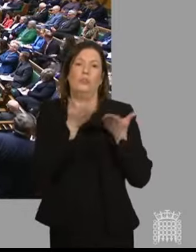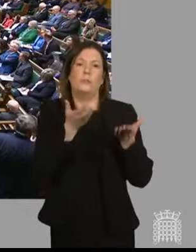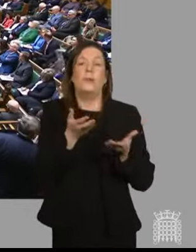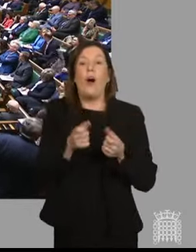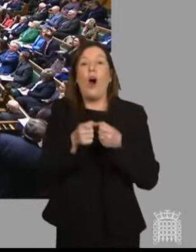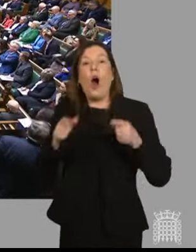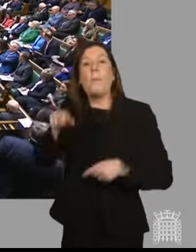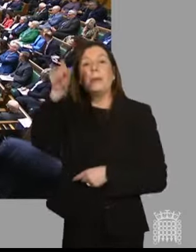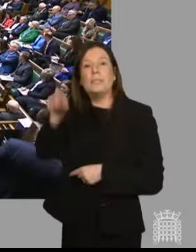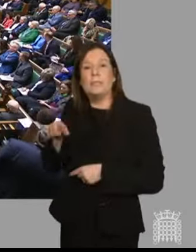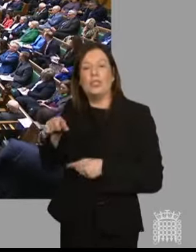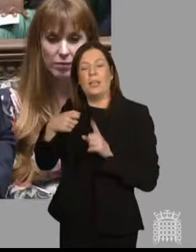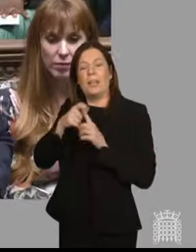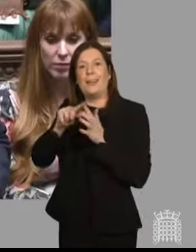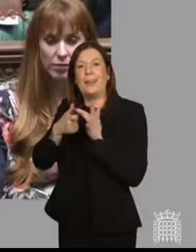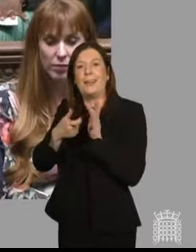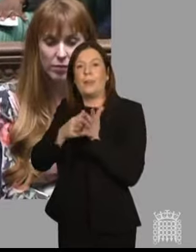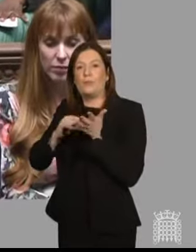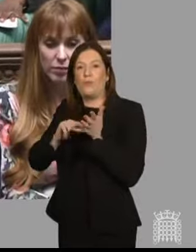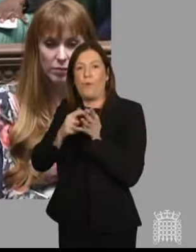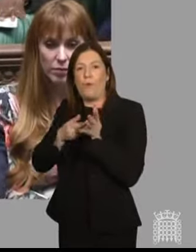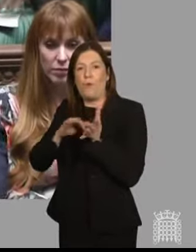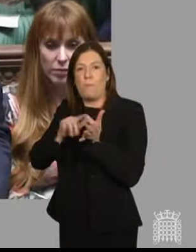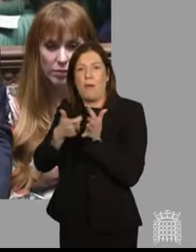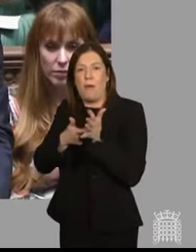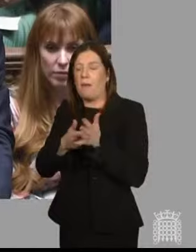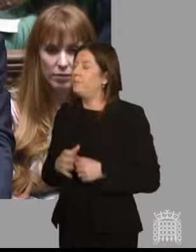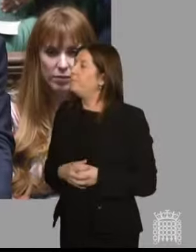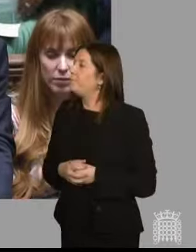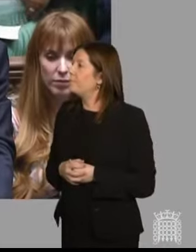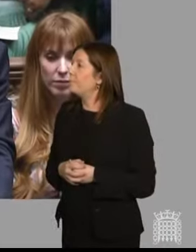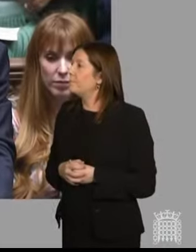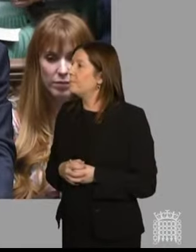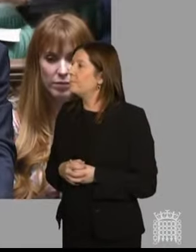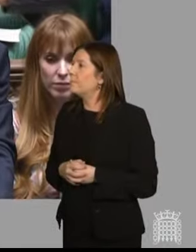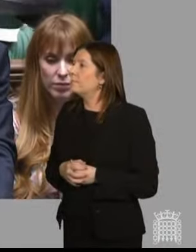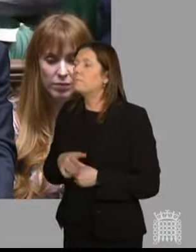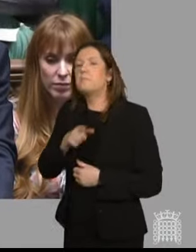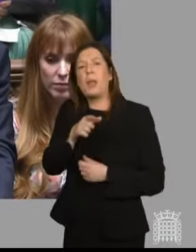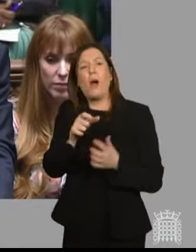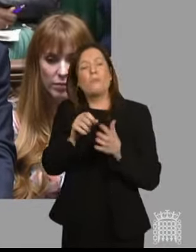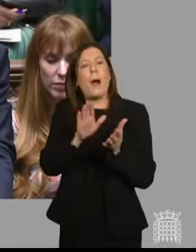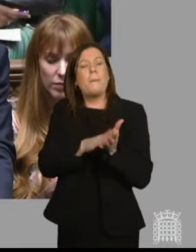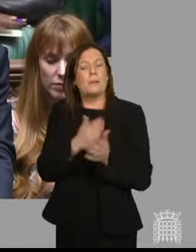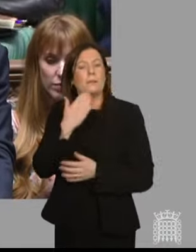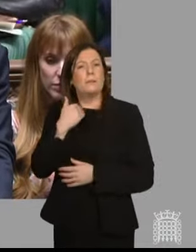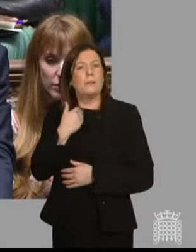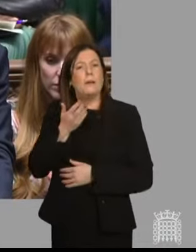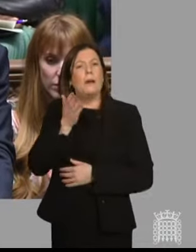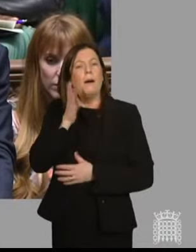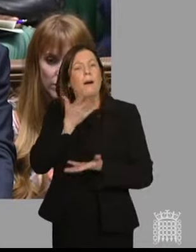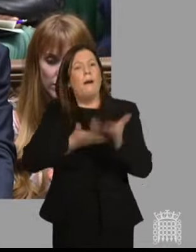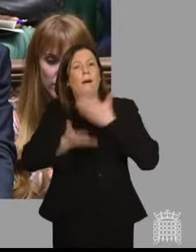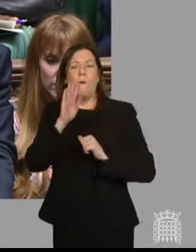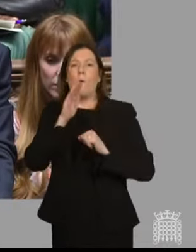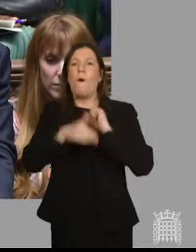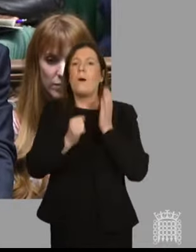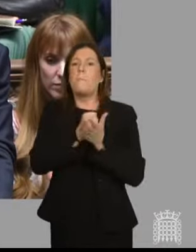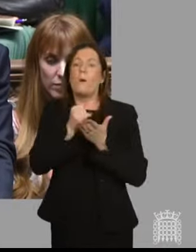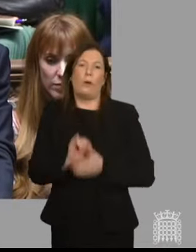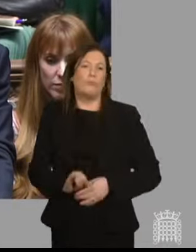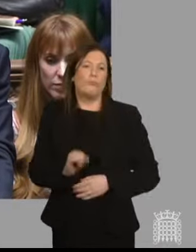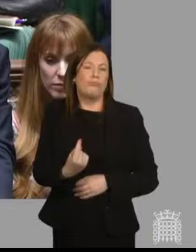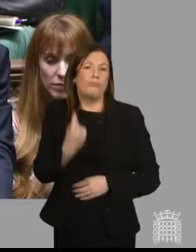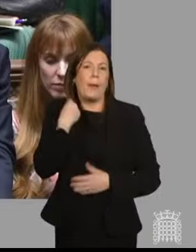Thank you, Mr. Speaker. I heard what the Prime Minister just said about the Post Office scandal. It is a huge injustice. People lost